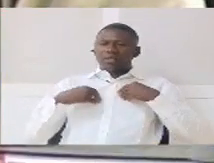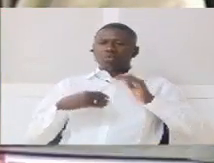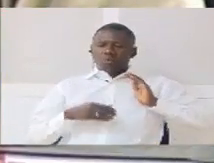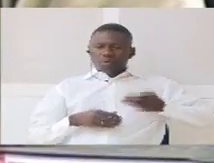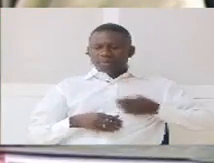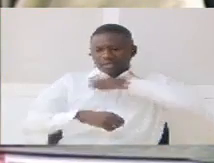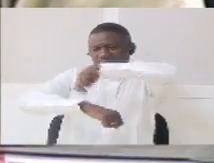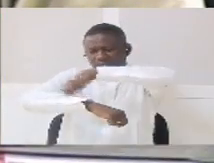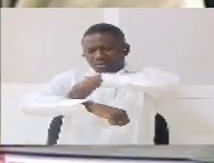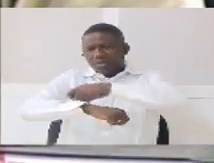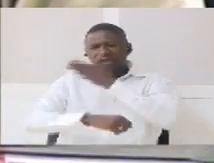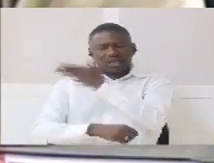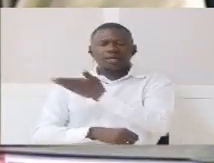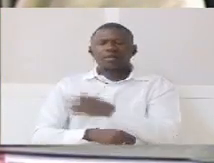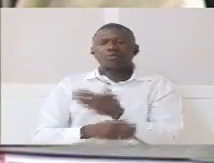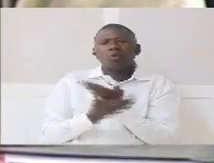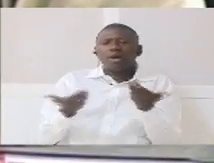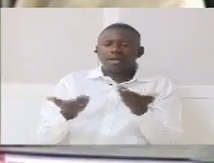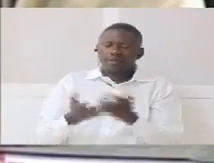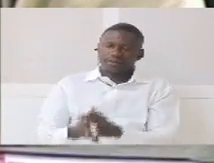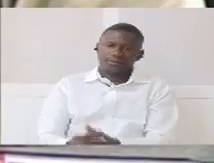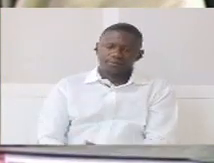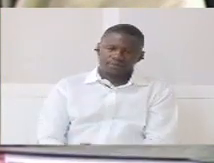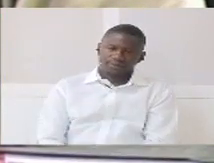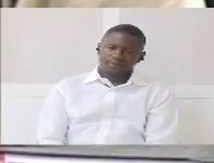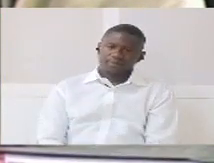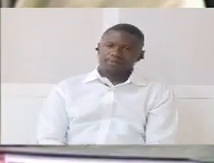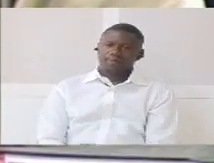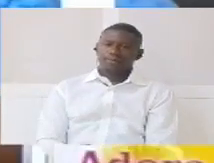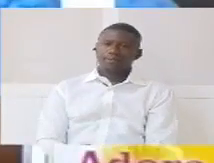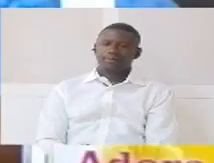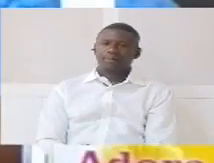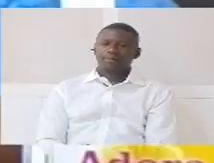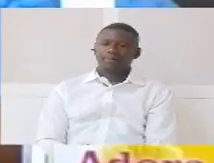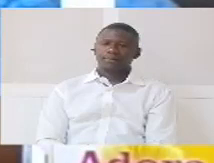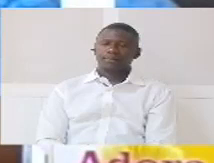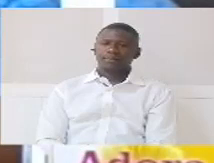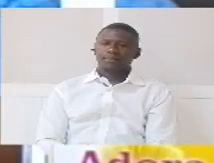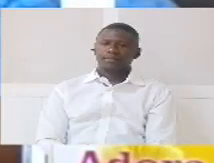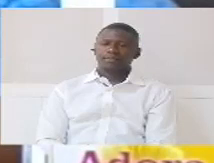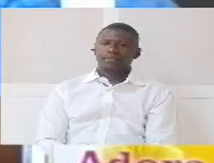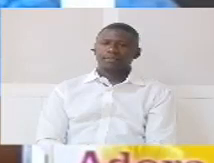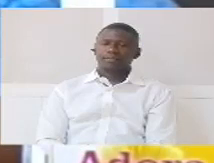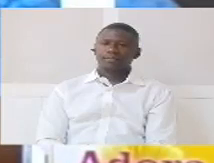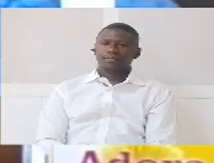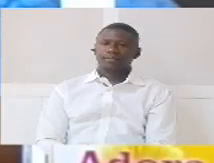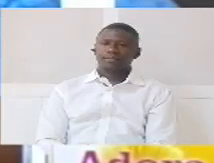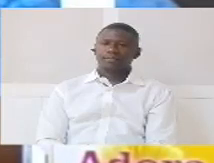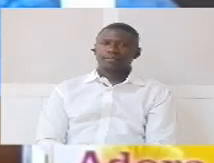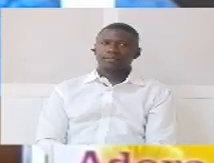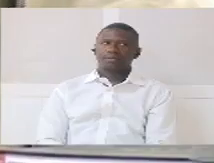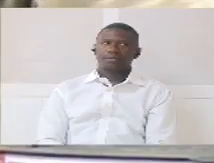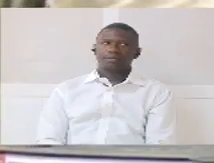it's only the men who do the cooking, and you have women prisoners. Are women not allowed to do the cooking?